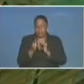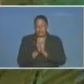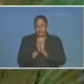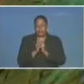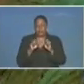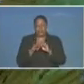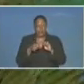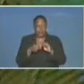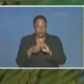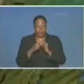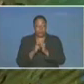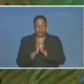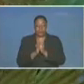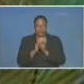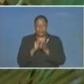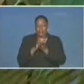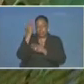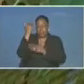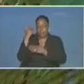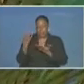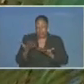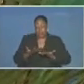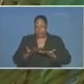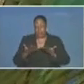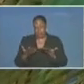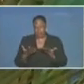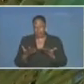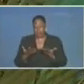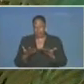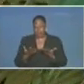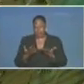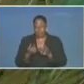So that's why we're here for those vehicles.